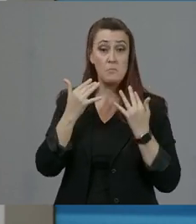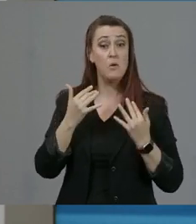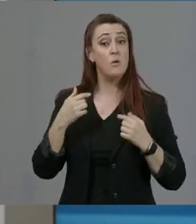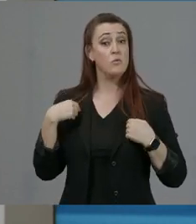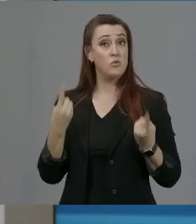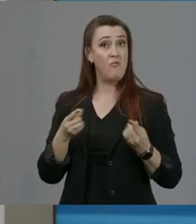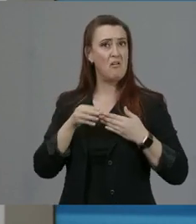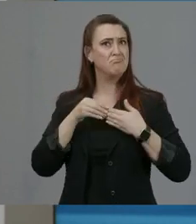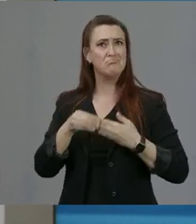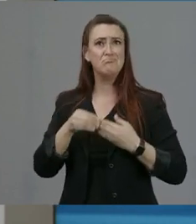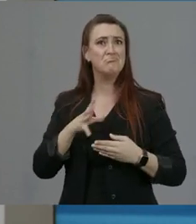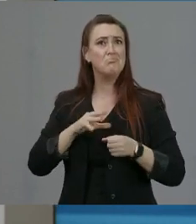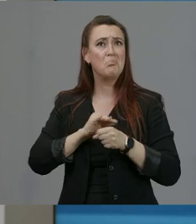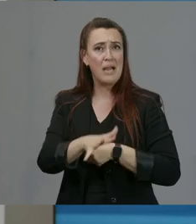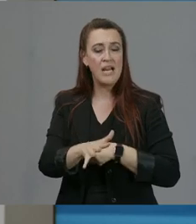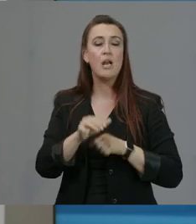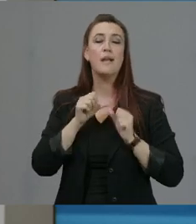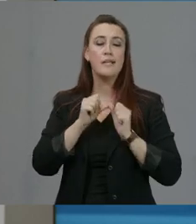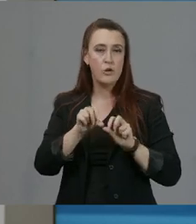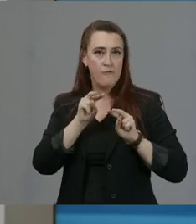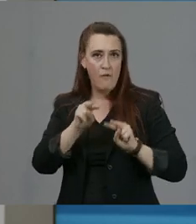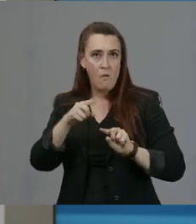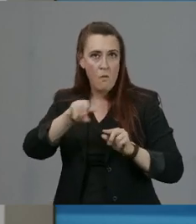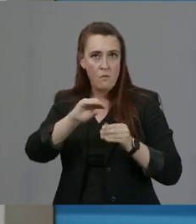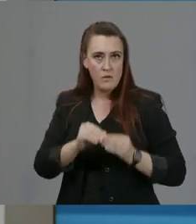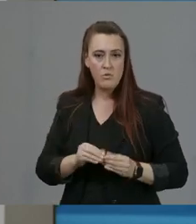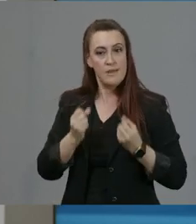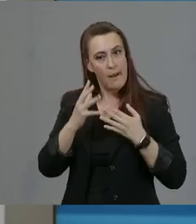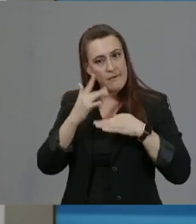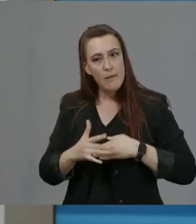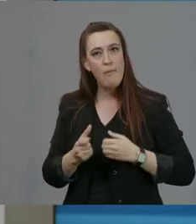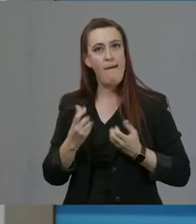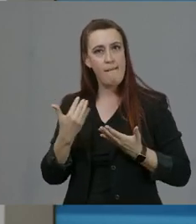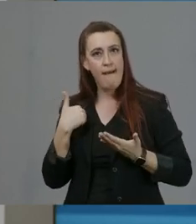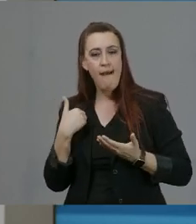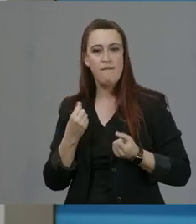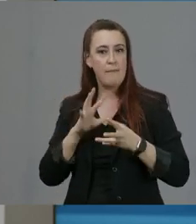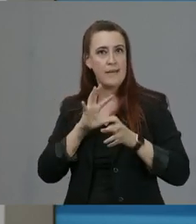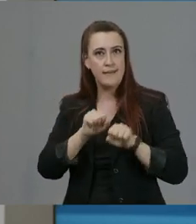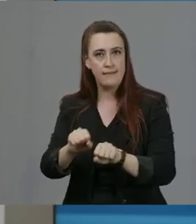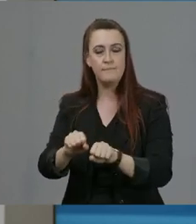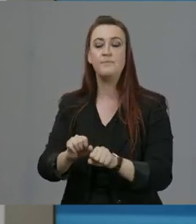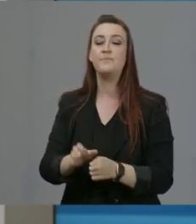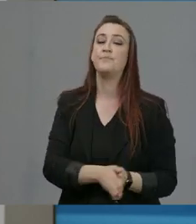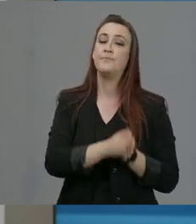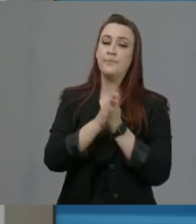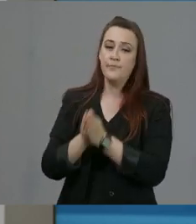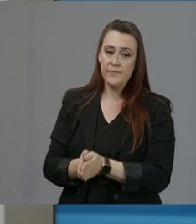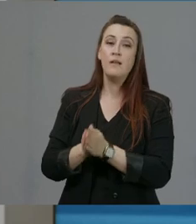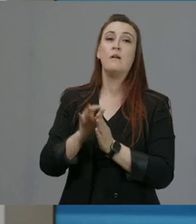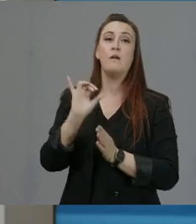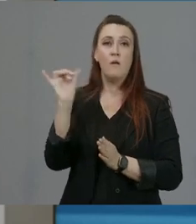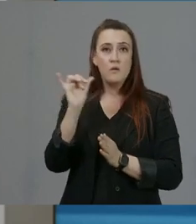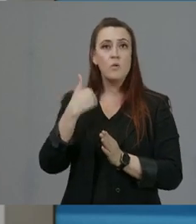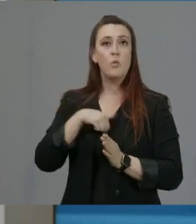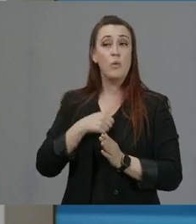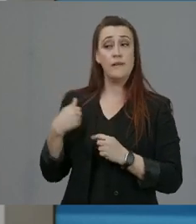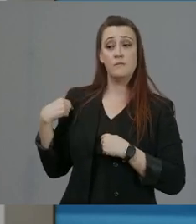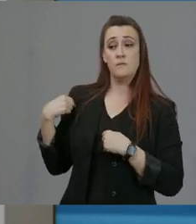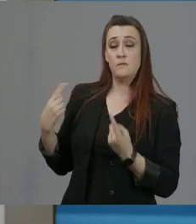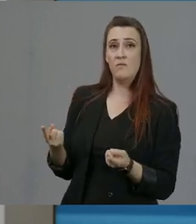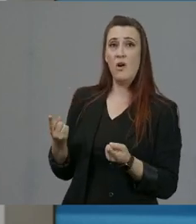what our capacity is. Now, the concern is, what do you do when you have flu season in addition to potential COVID cases